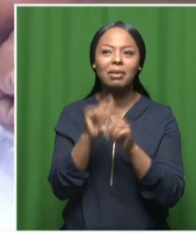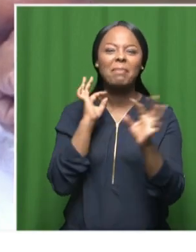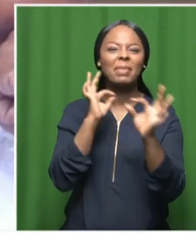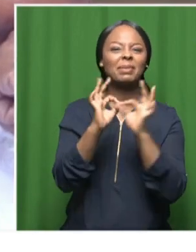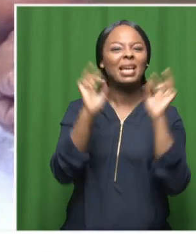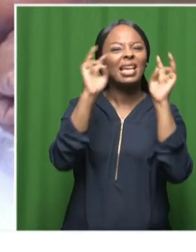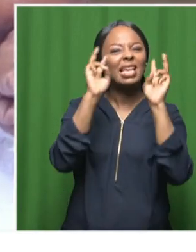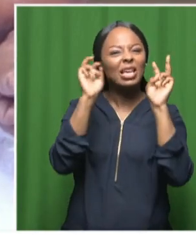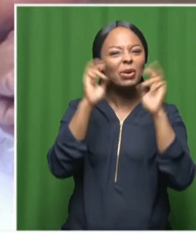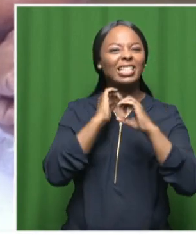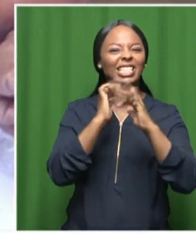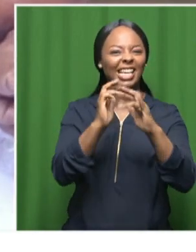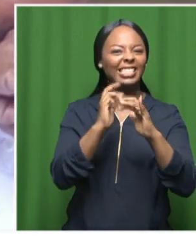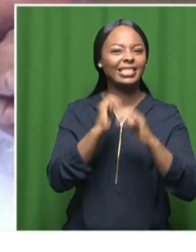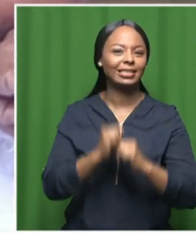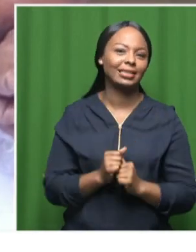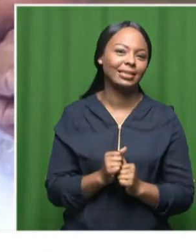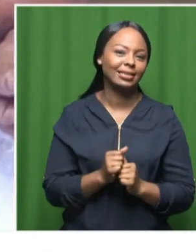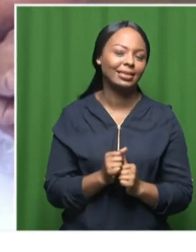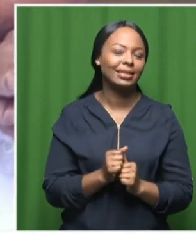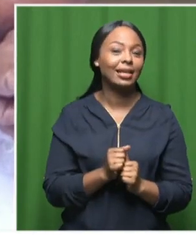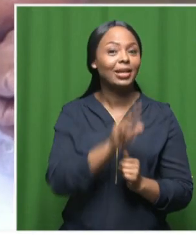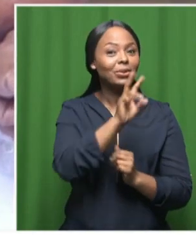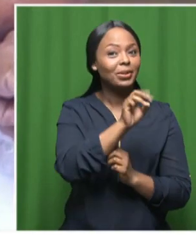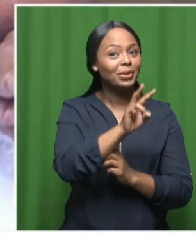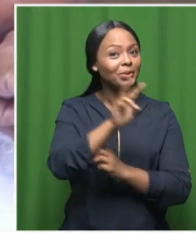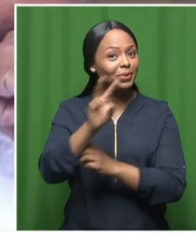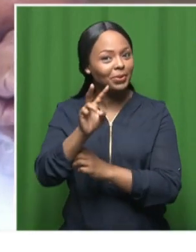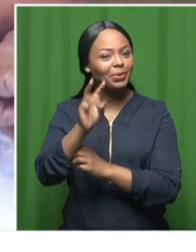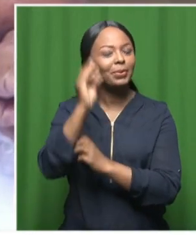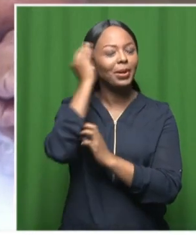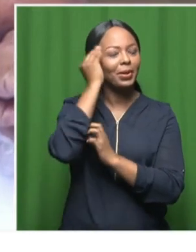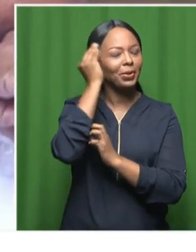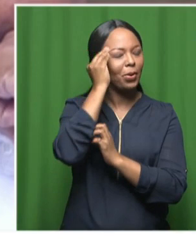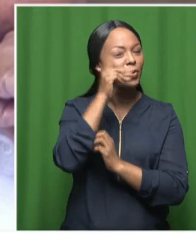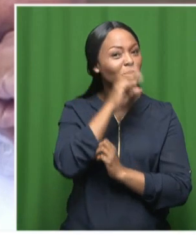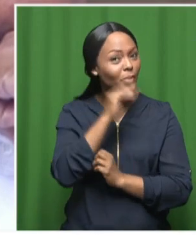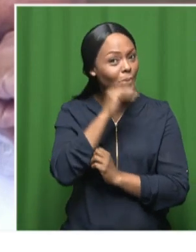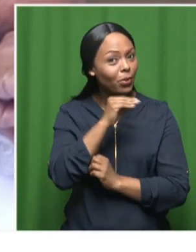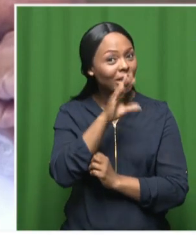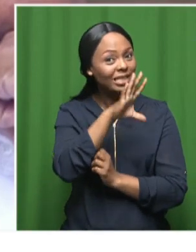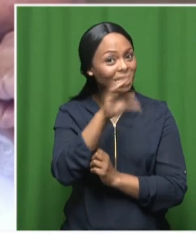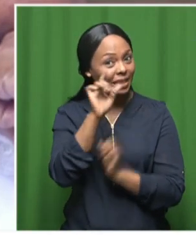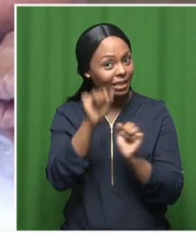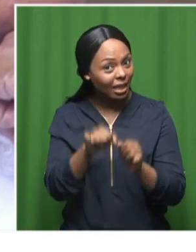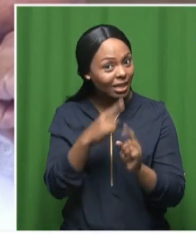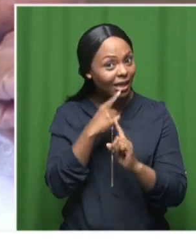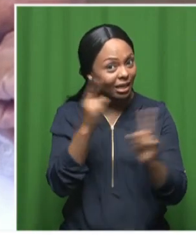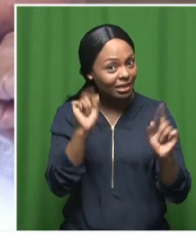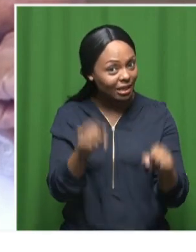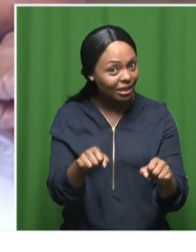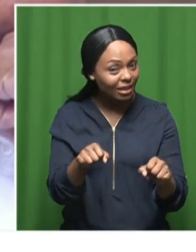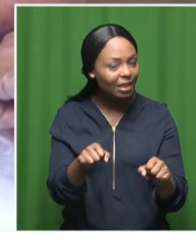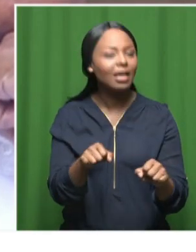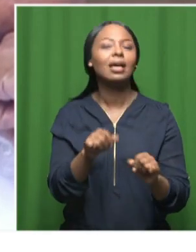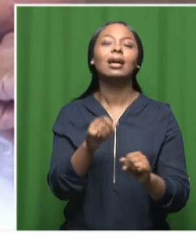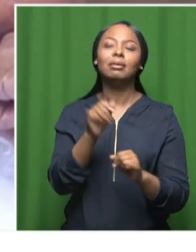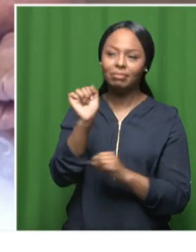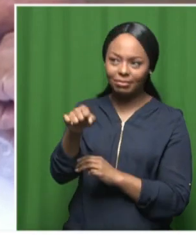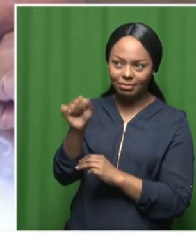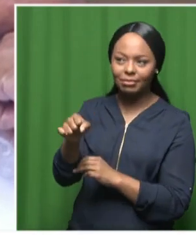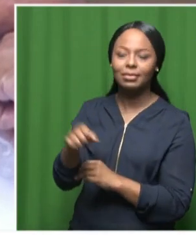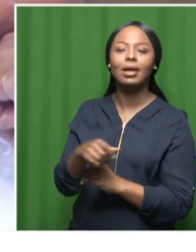particular? You know, 2022. I know you're talking about albums that came out, which is a great